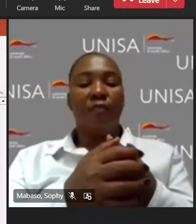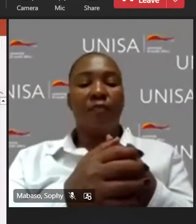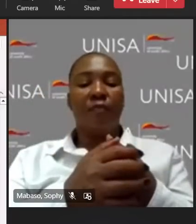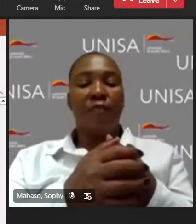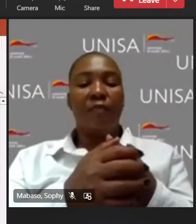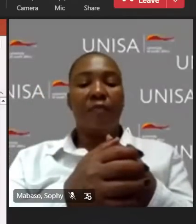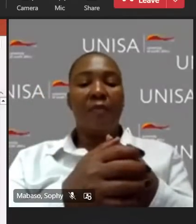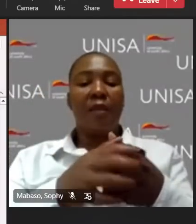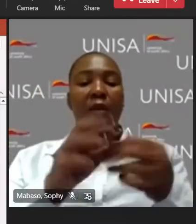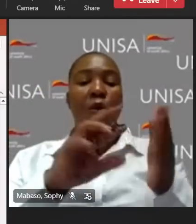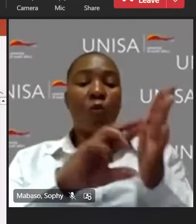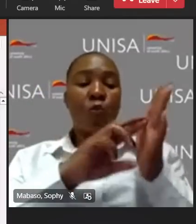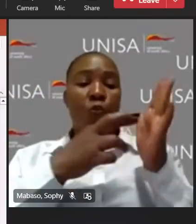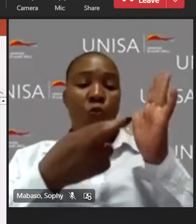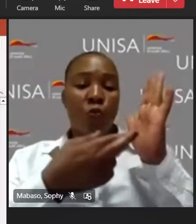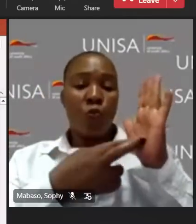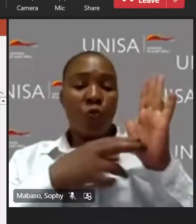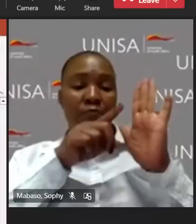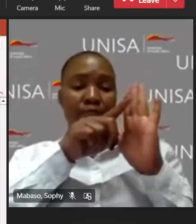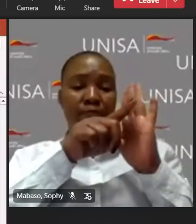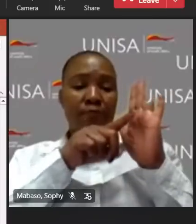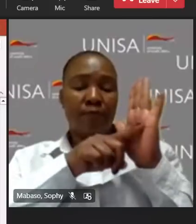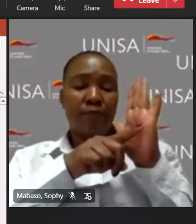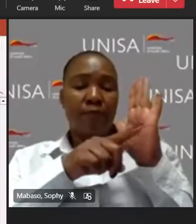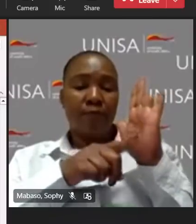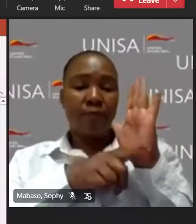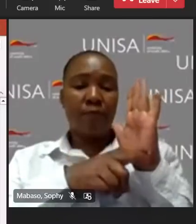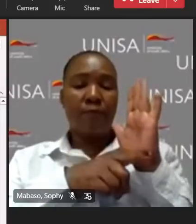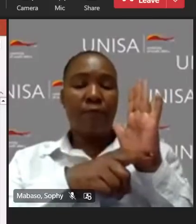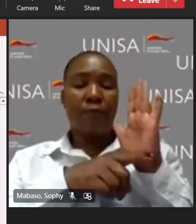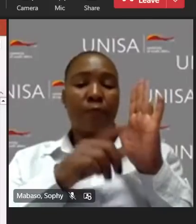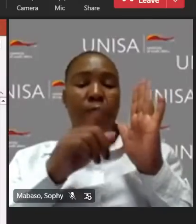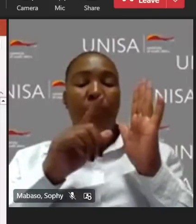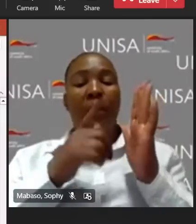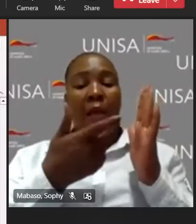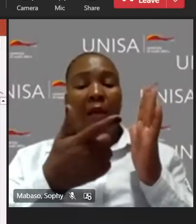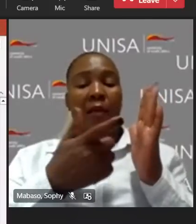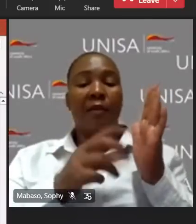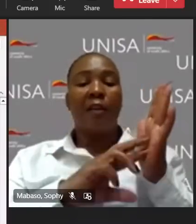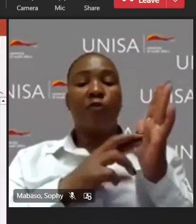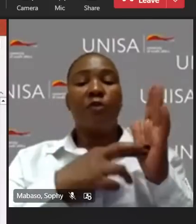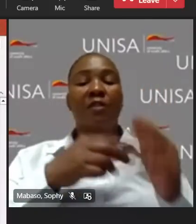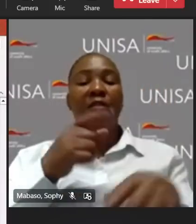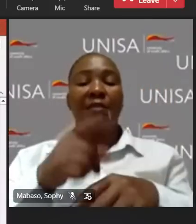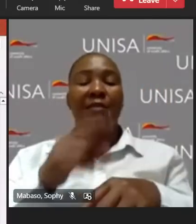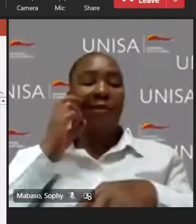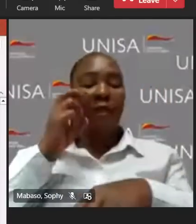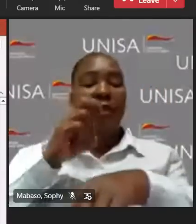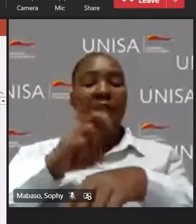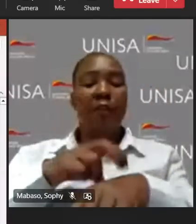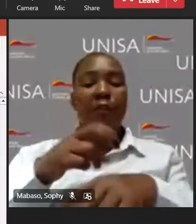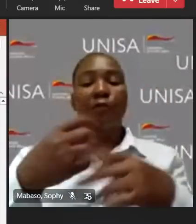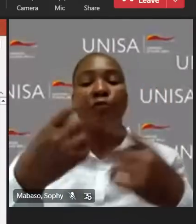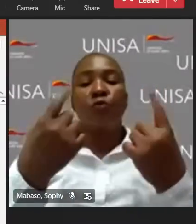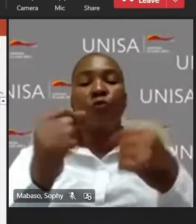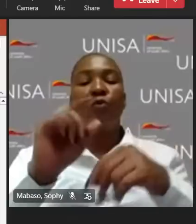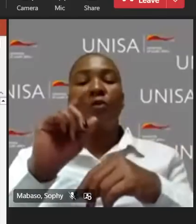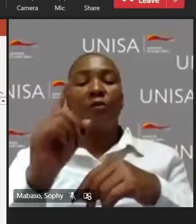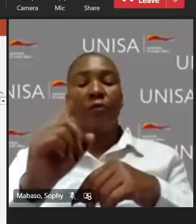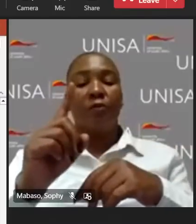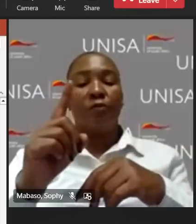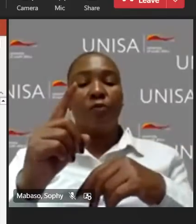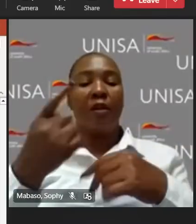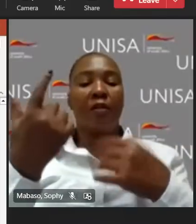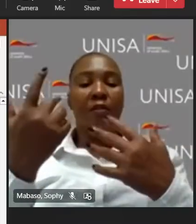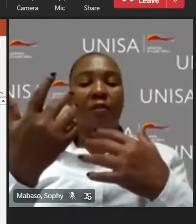regulations, and there are also documents that are required in order to accept